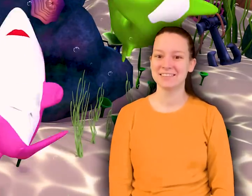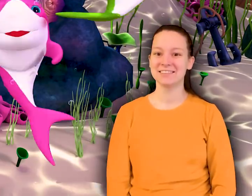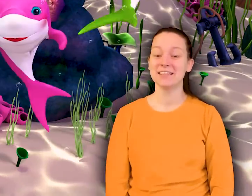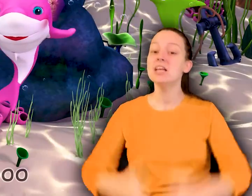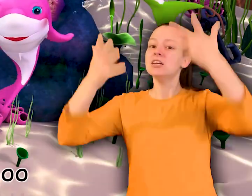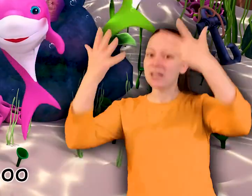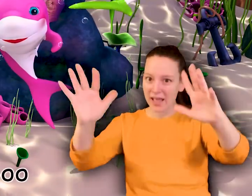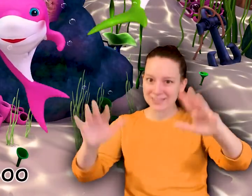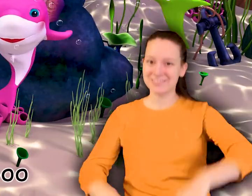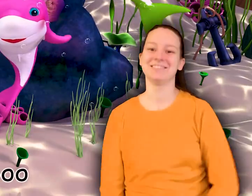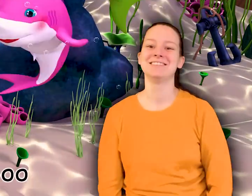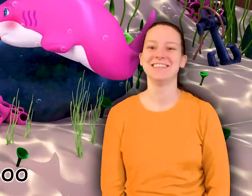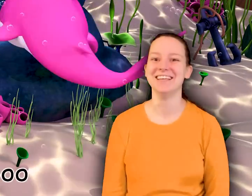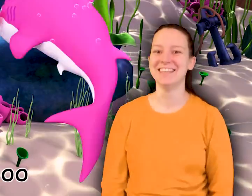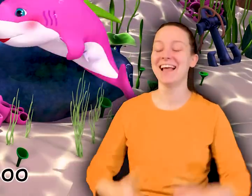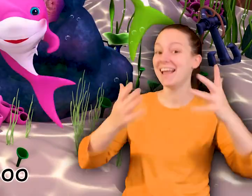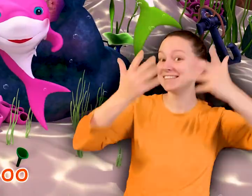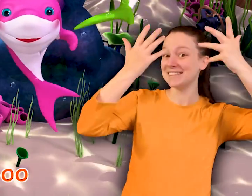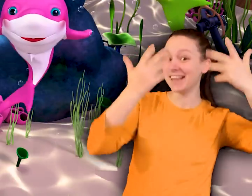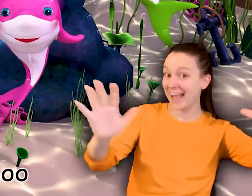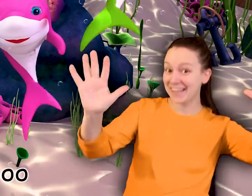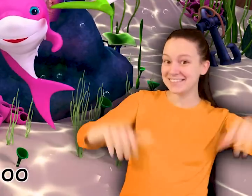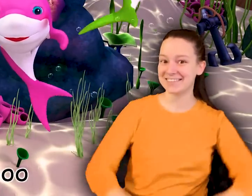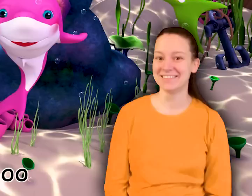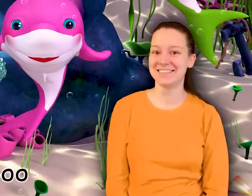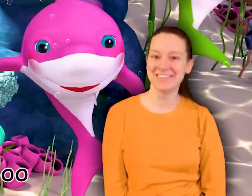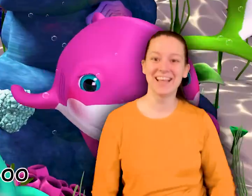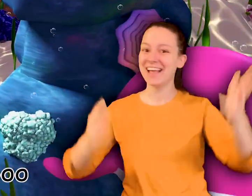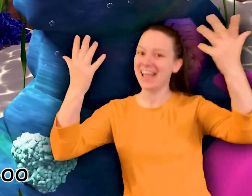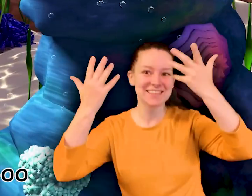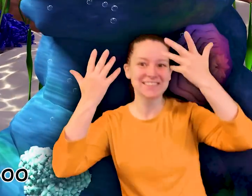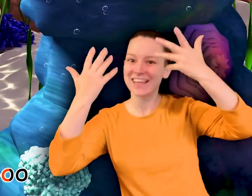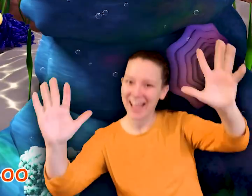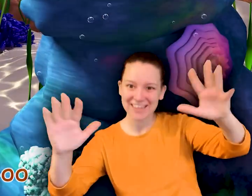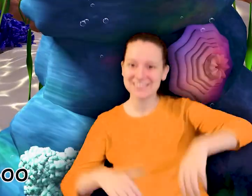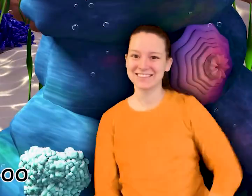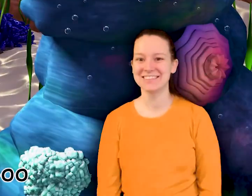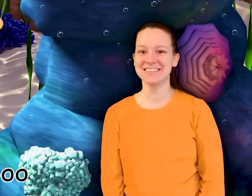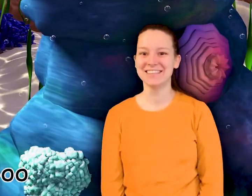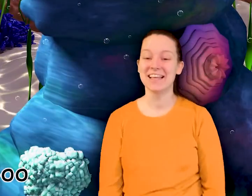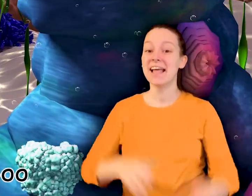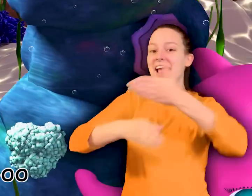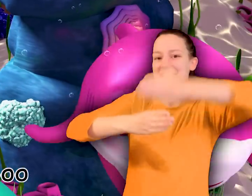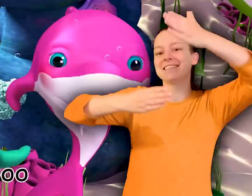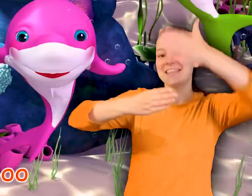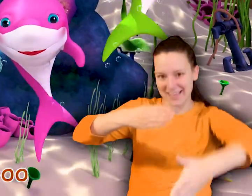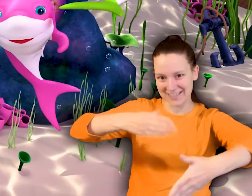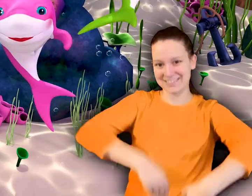end it's the end do do do do it's the end do do do do it's the